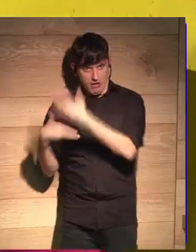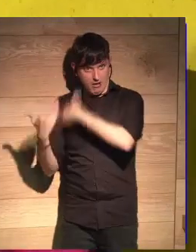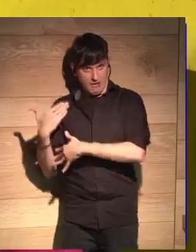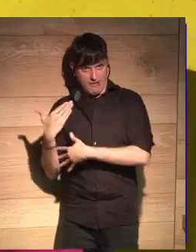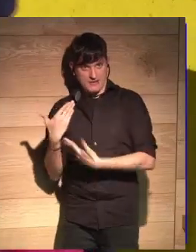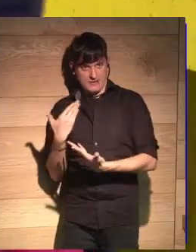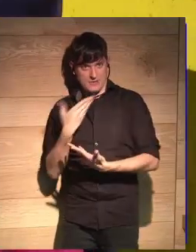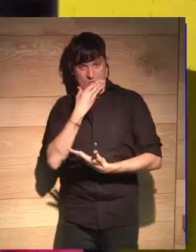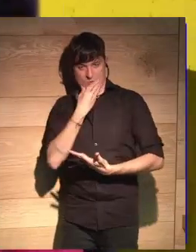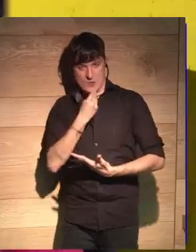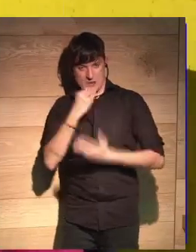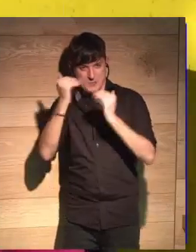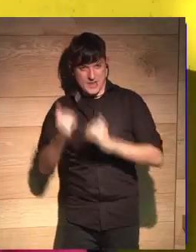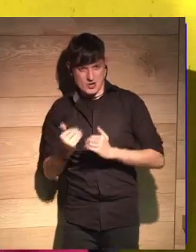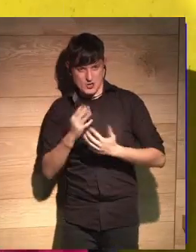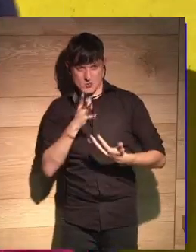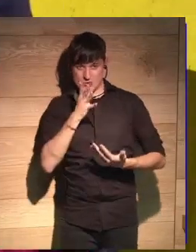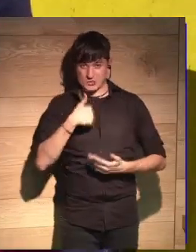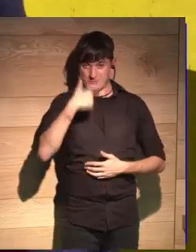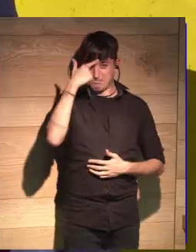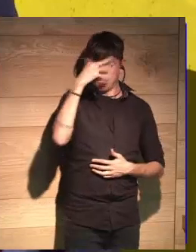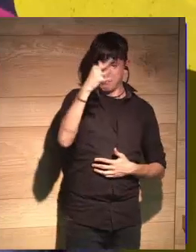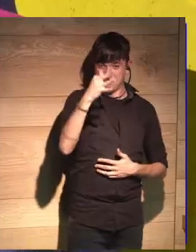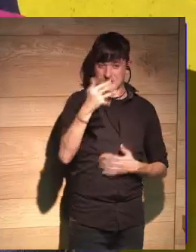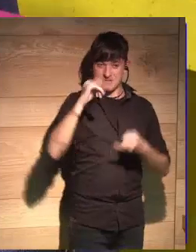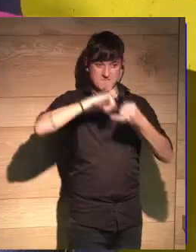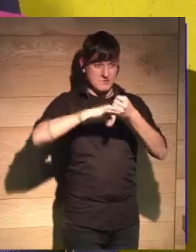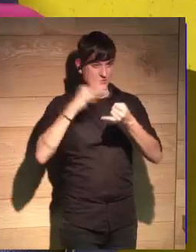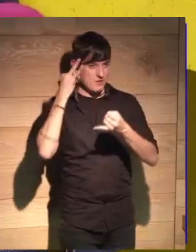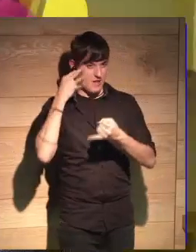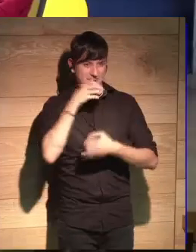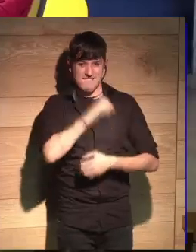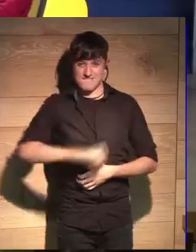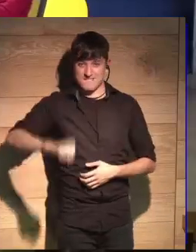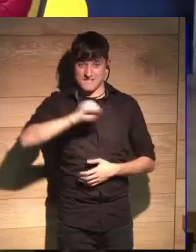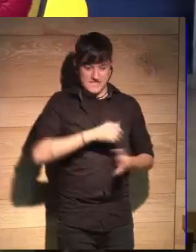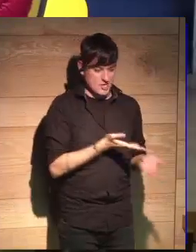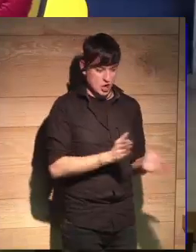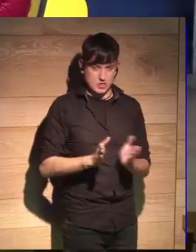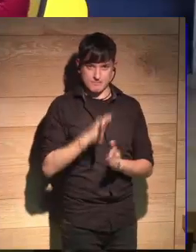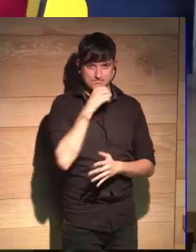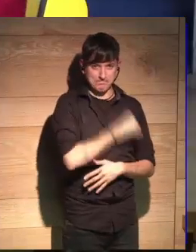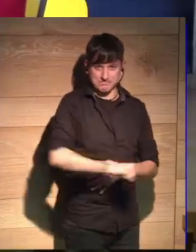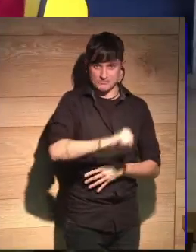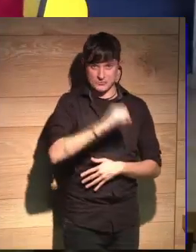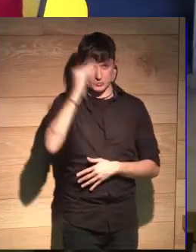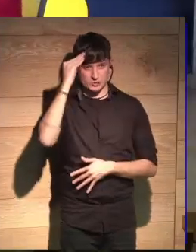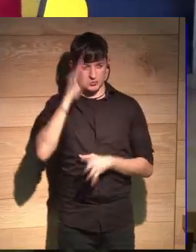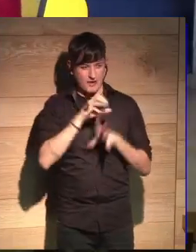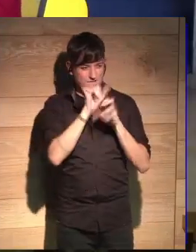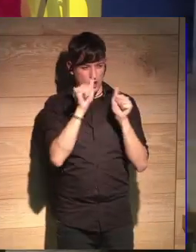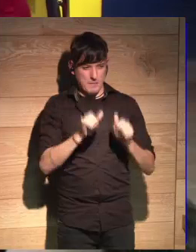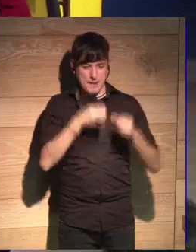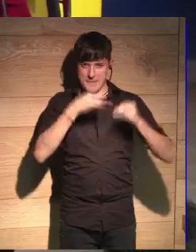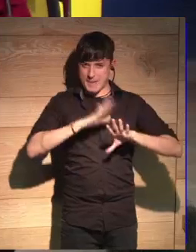I have a wonderful wife and I have wonderful children. And that is a good note on which to end. Thank you. Well, I have a last